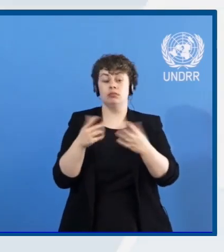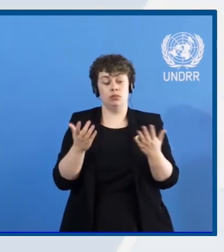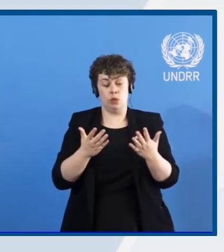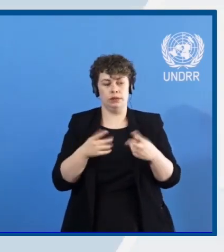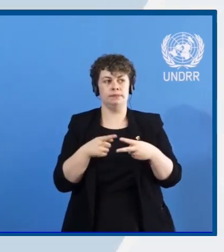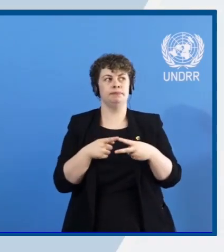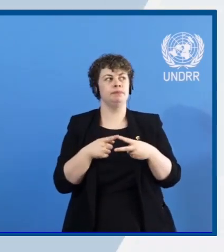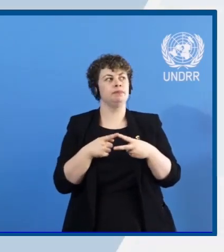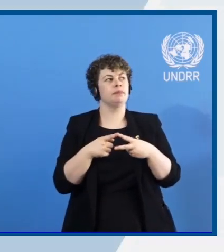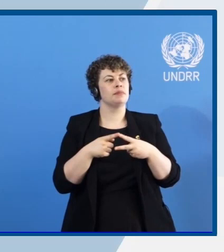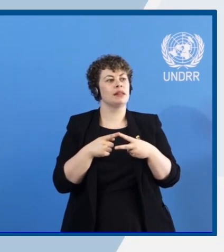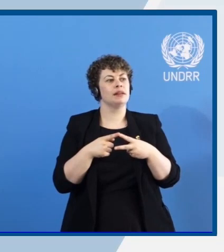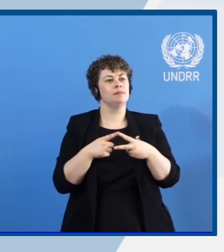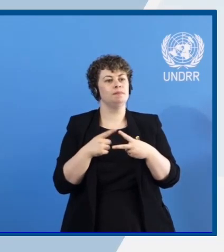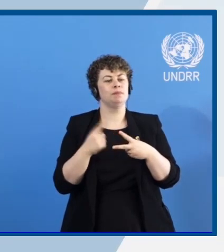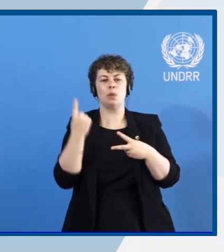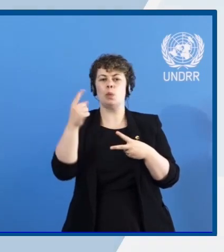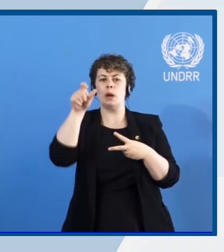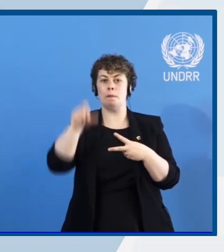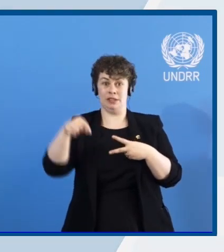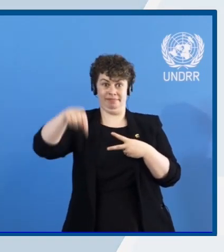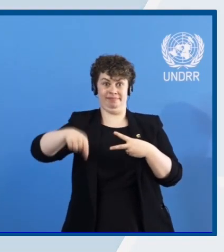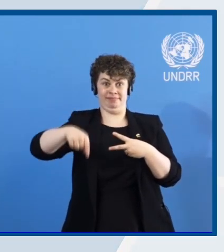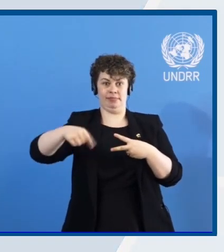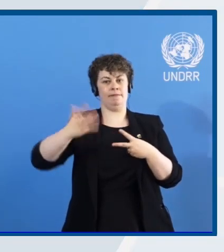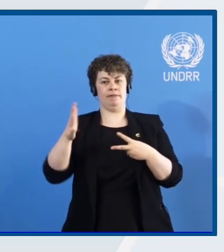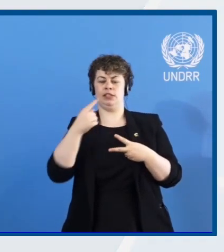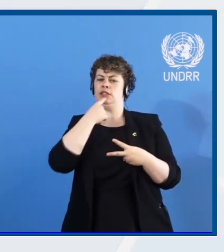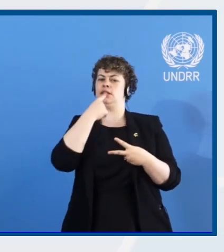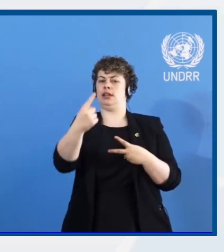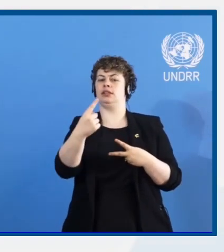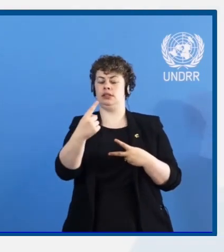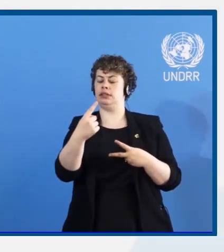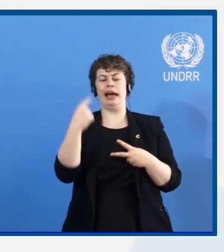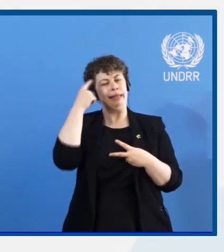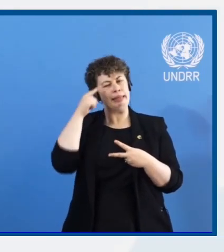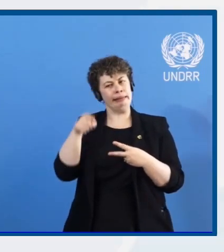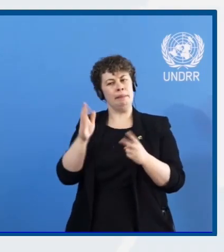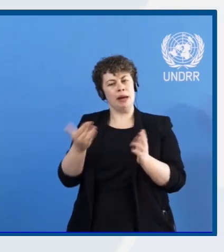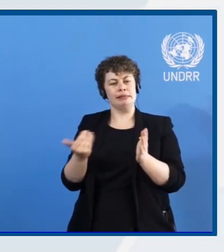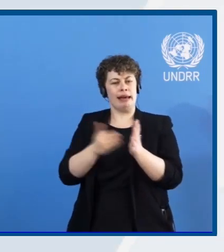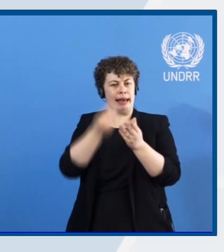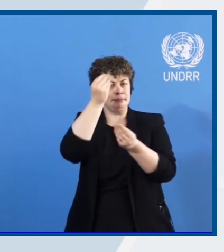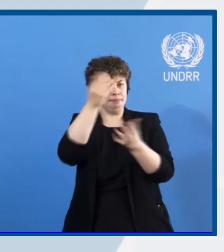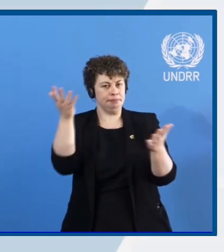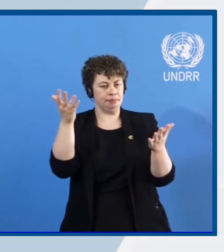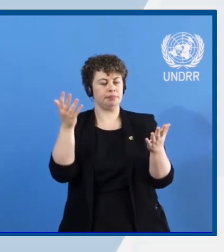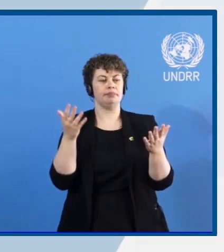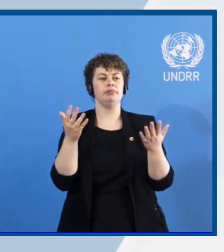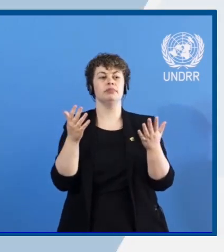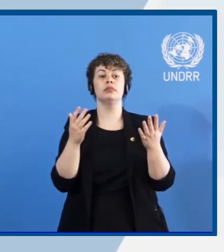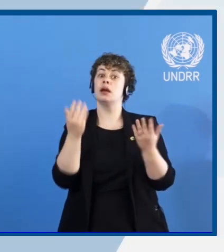important to stress the point that was made here in the room, that we do in the context of